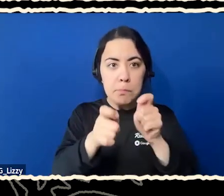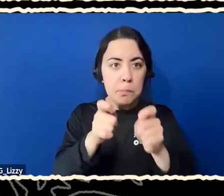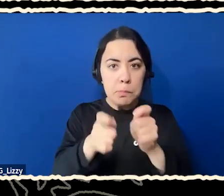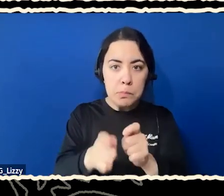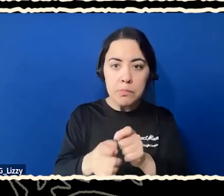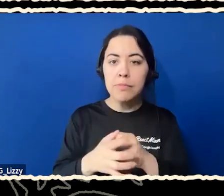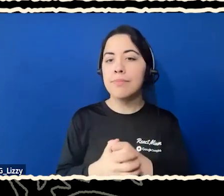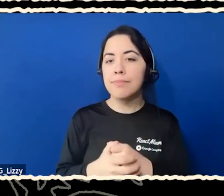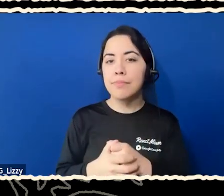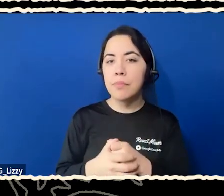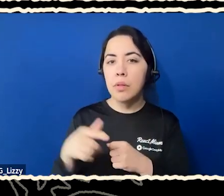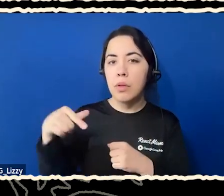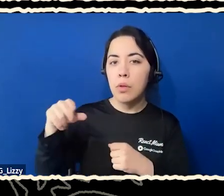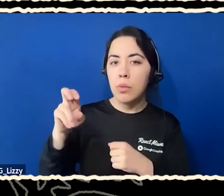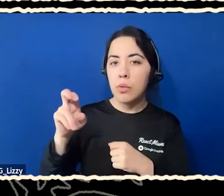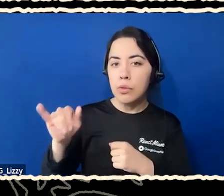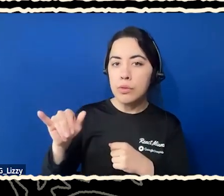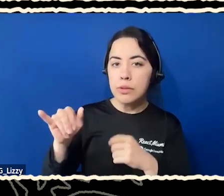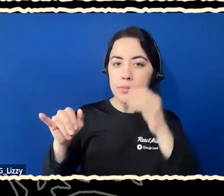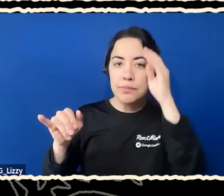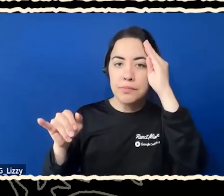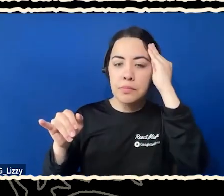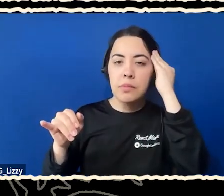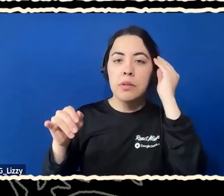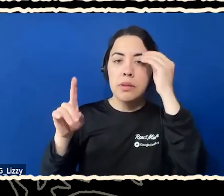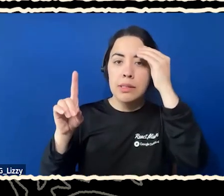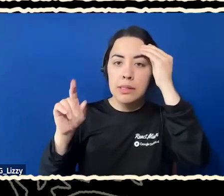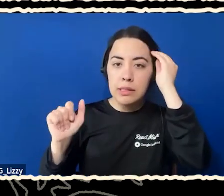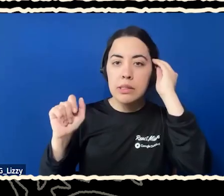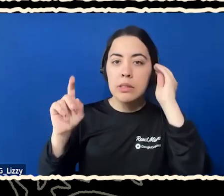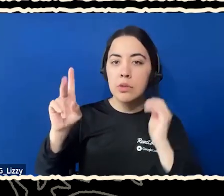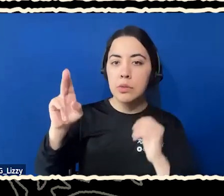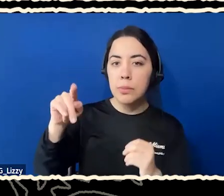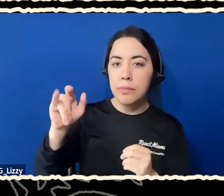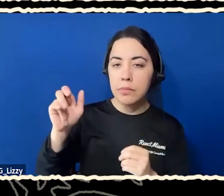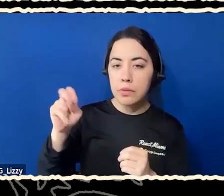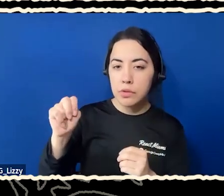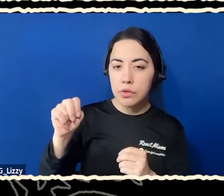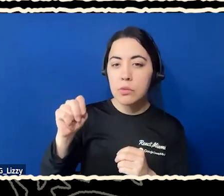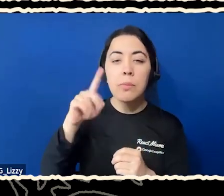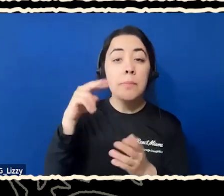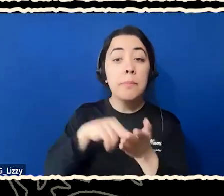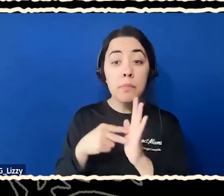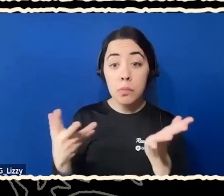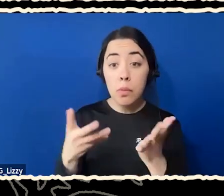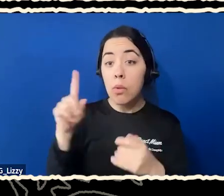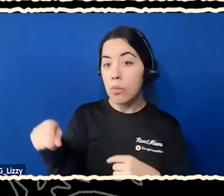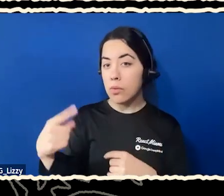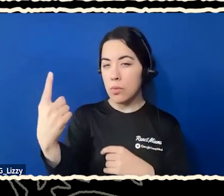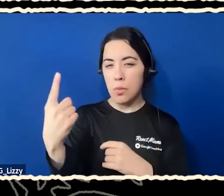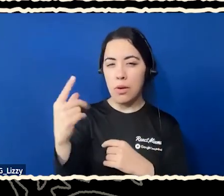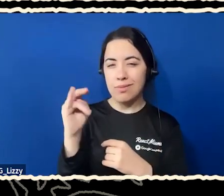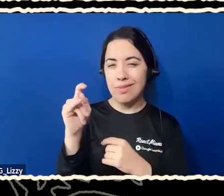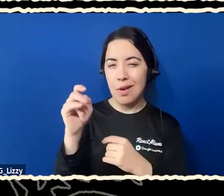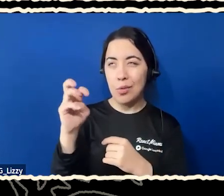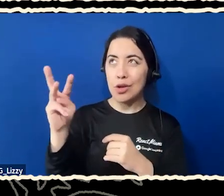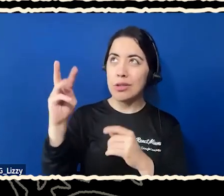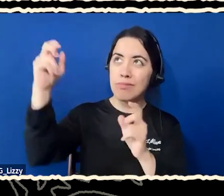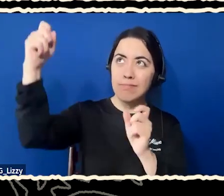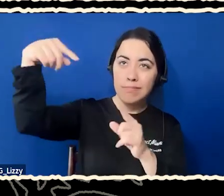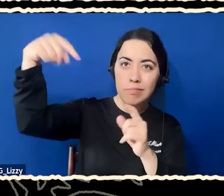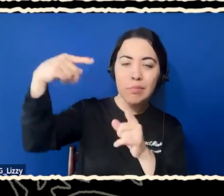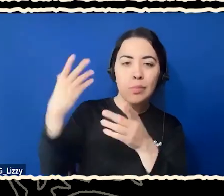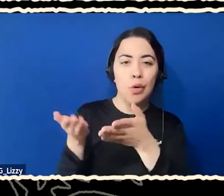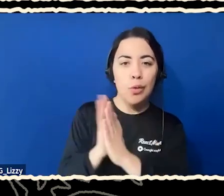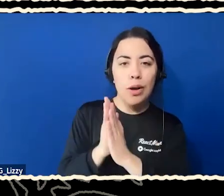Query deduplication, so ensuring that only one network request is made even if the same query is fired multiple times within a